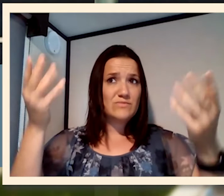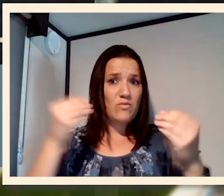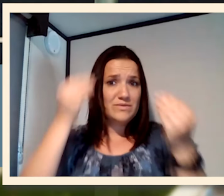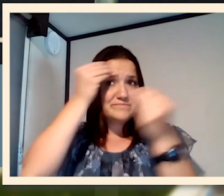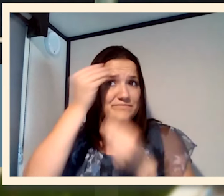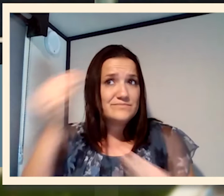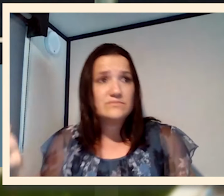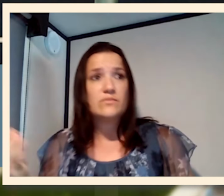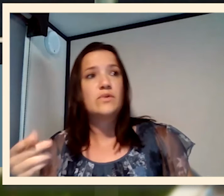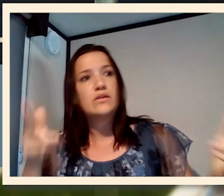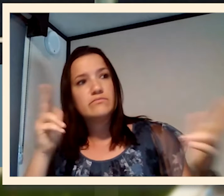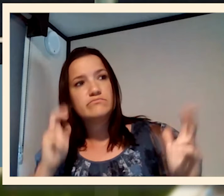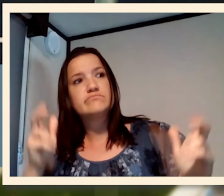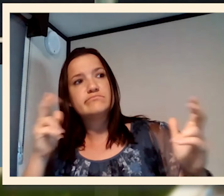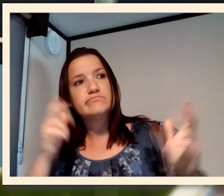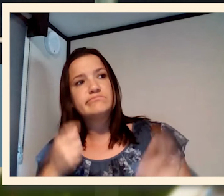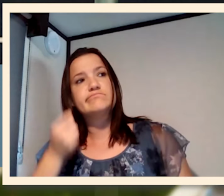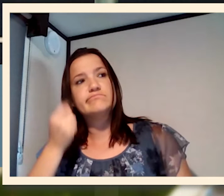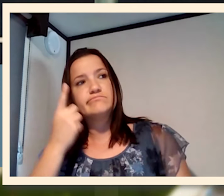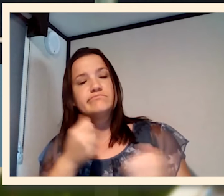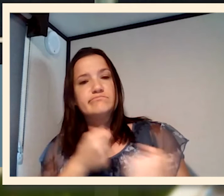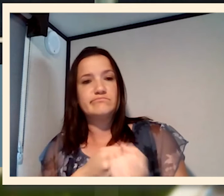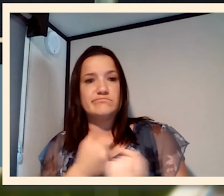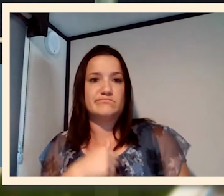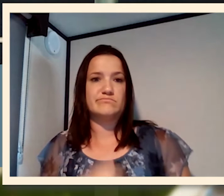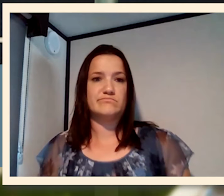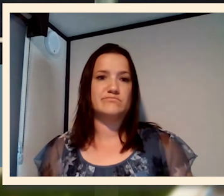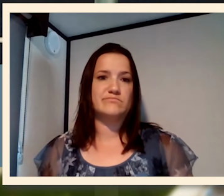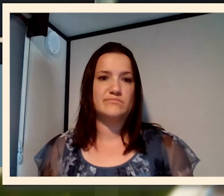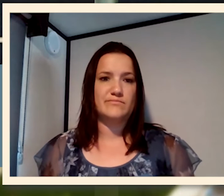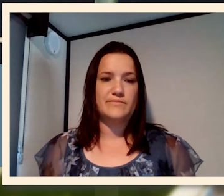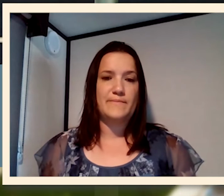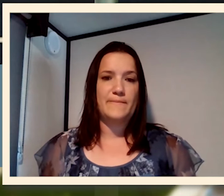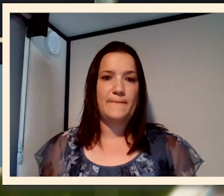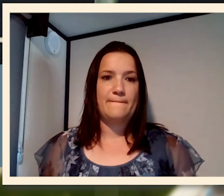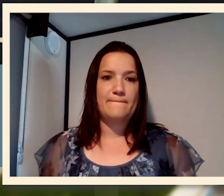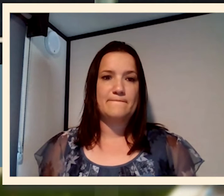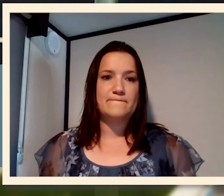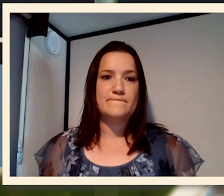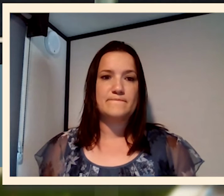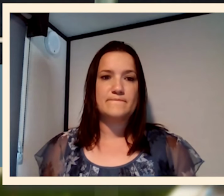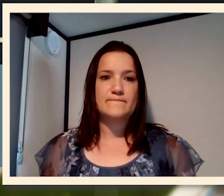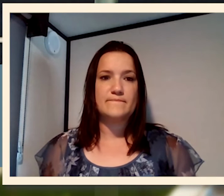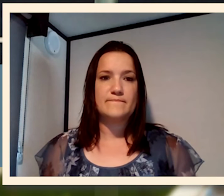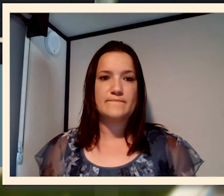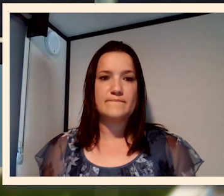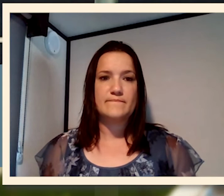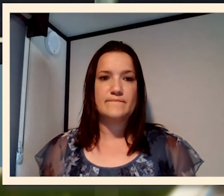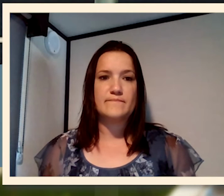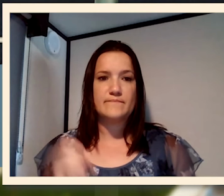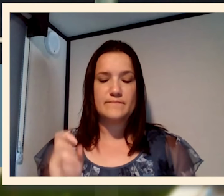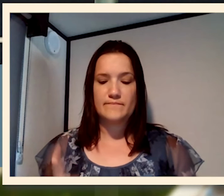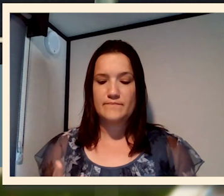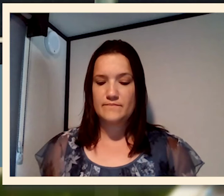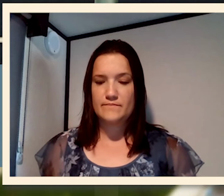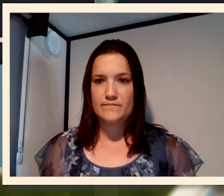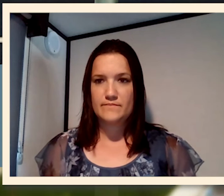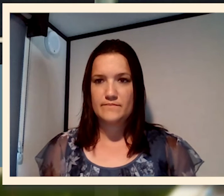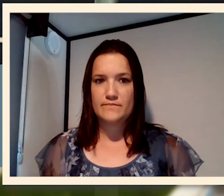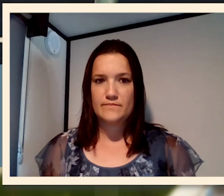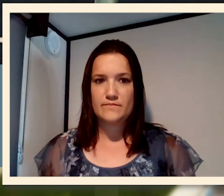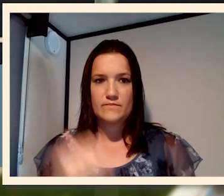mm-hmm. that they, you know, they're sympathetic to that and supportive of us. Right. So more to come on that. Yes.